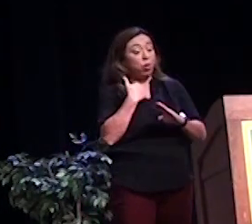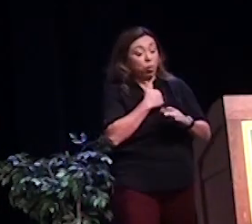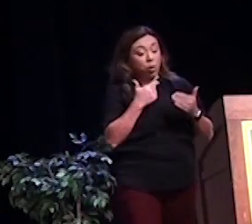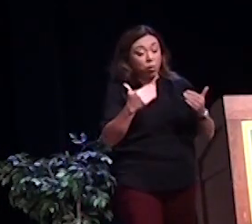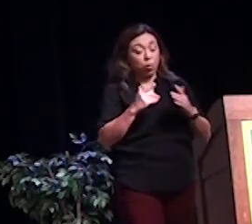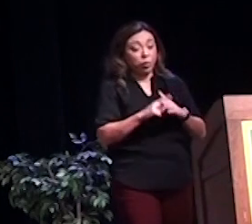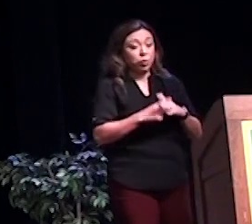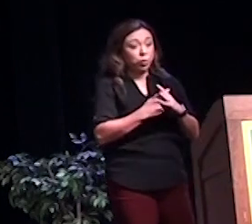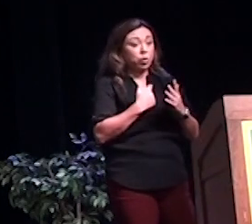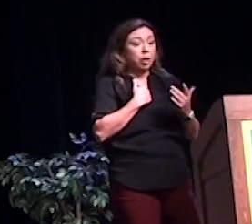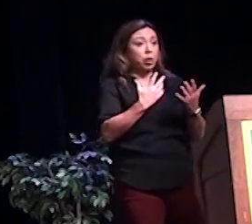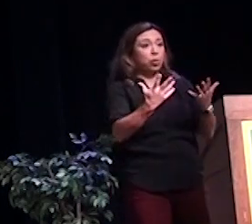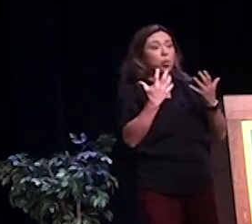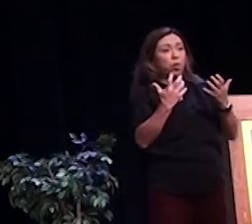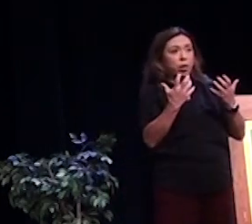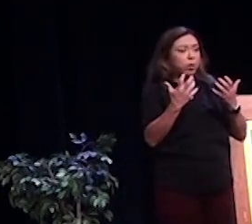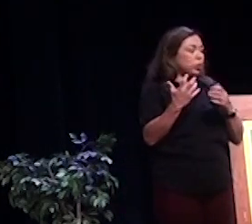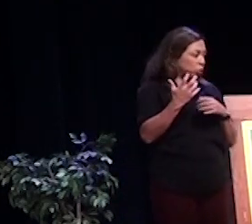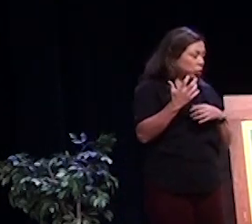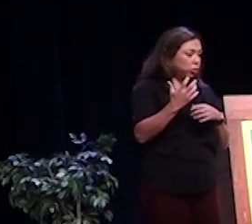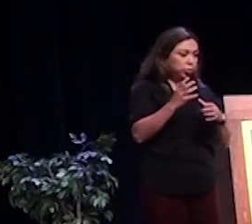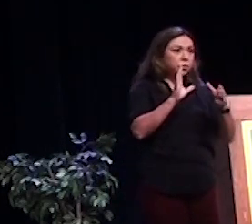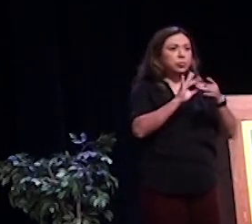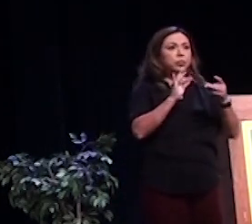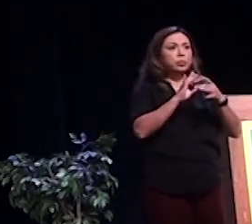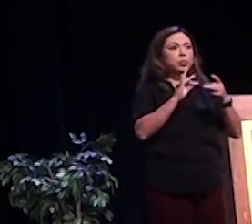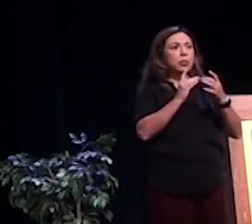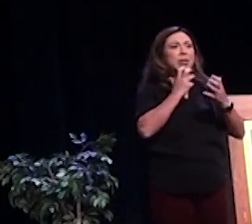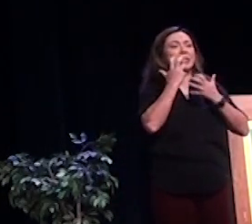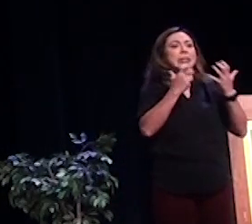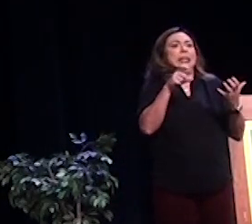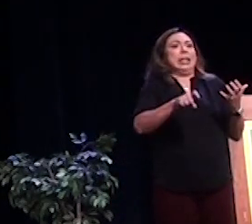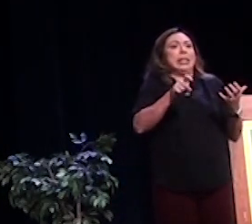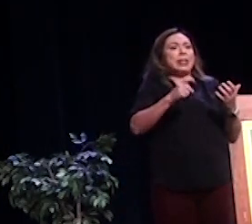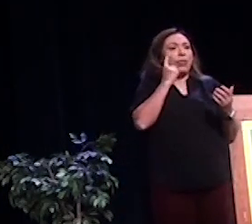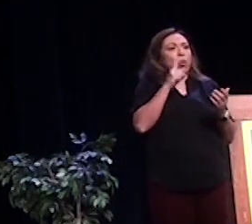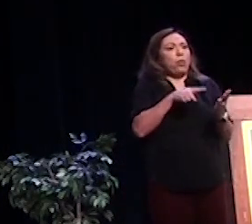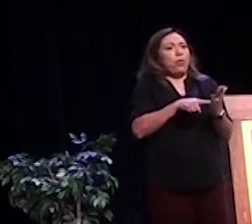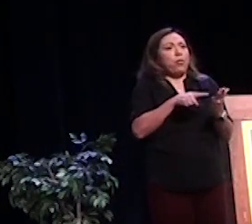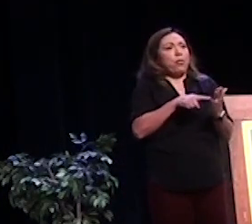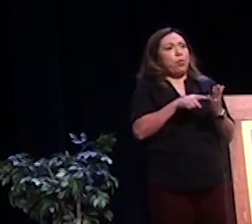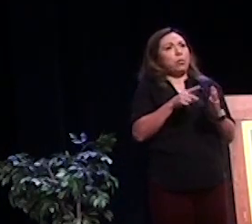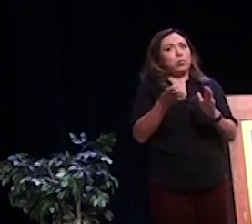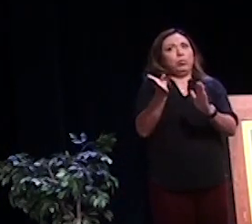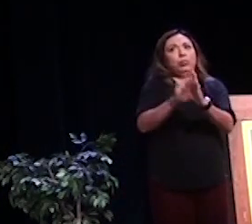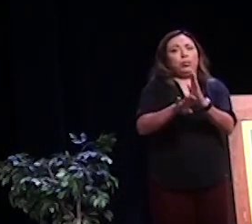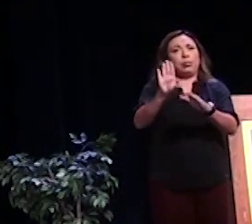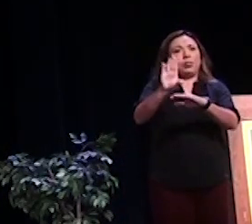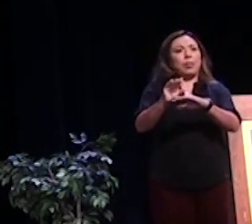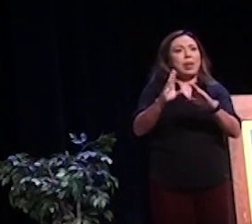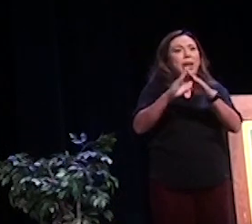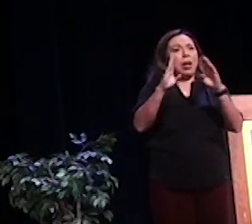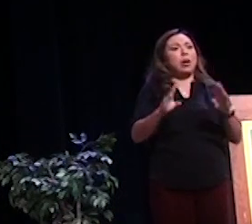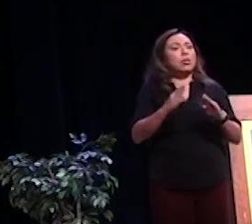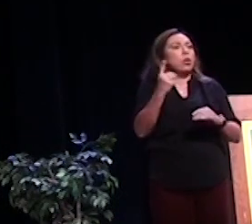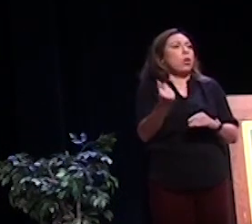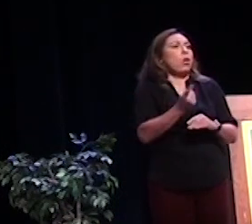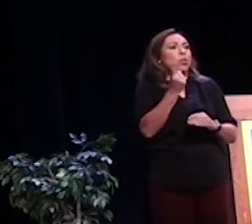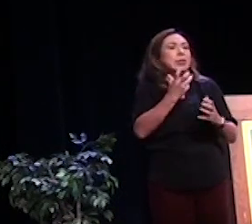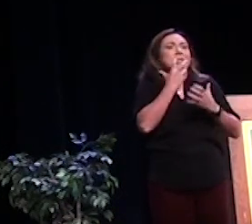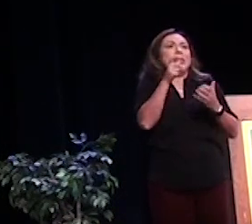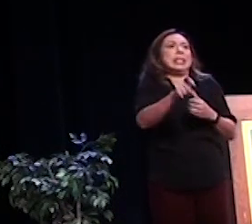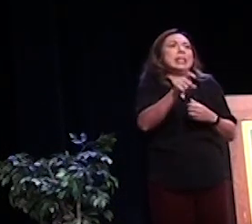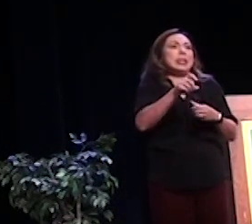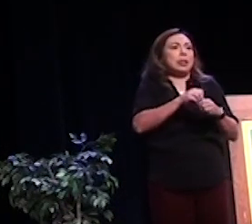that, I wanted to highlight, the need for affordable housing has always been there in our community.